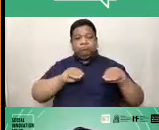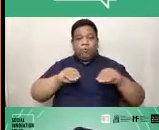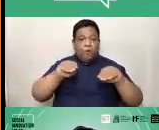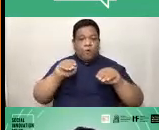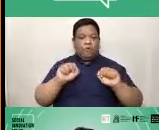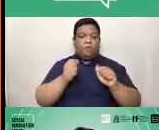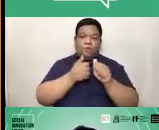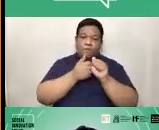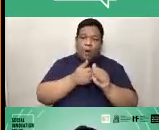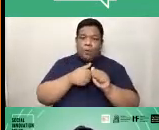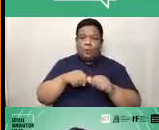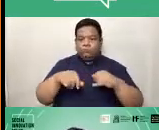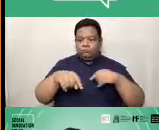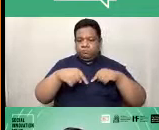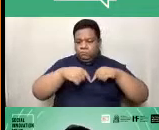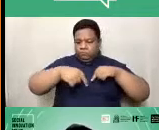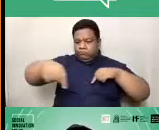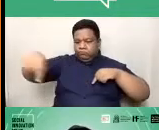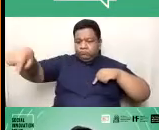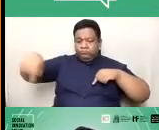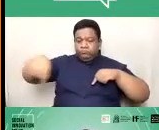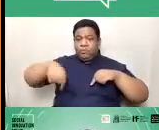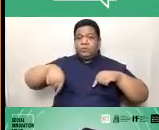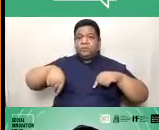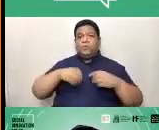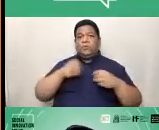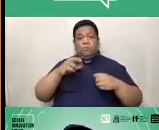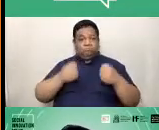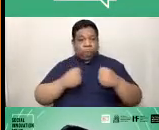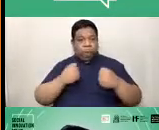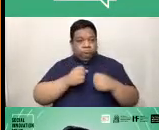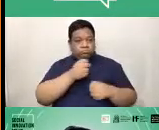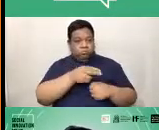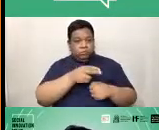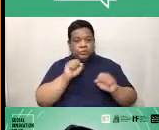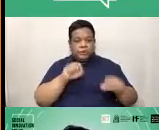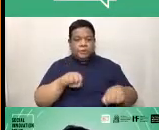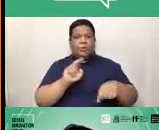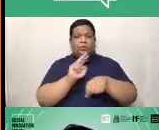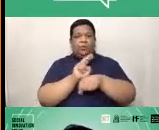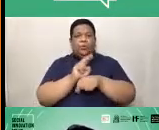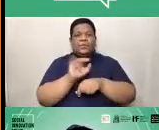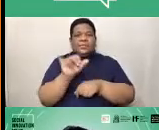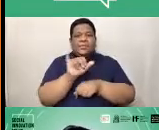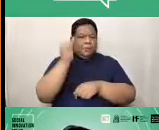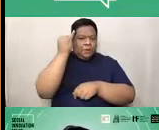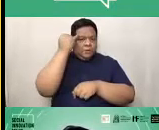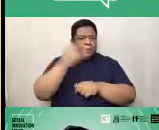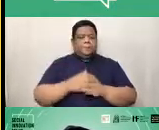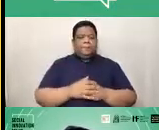line. And when you go to a grand scale, self-driving vehicles use a similar concept in their daily